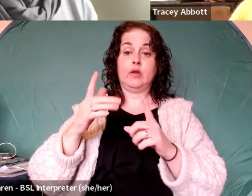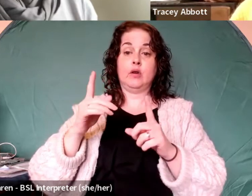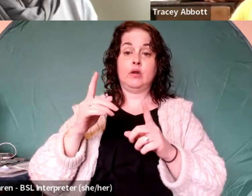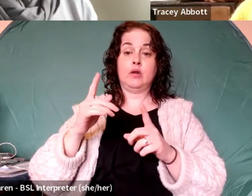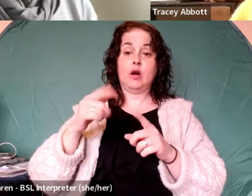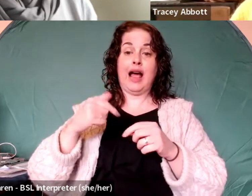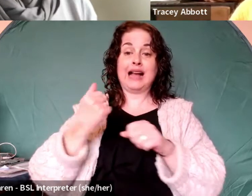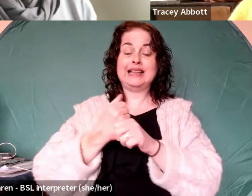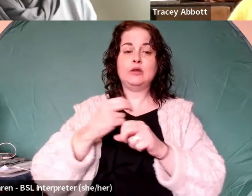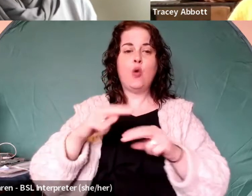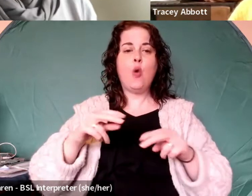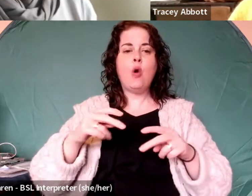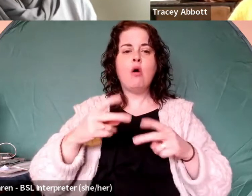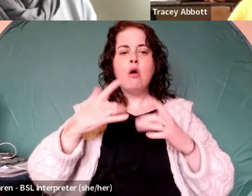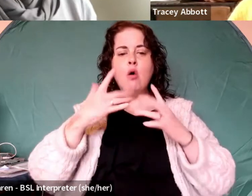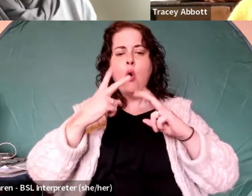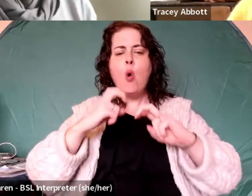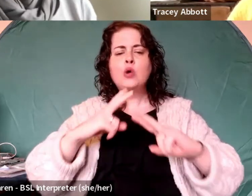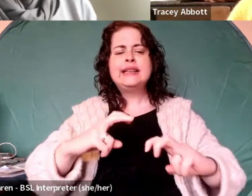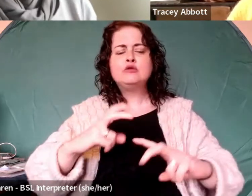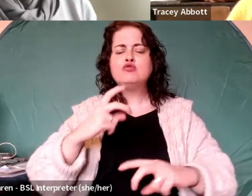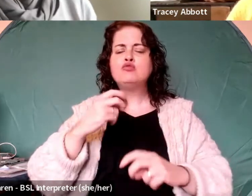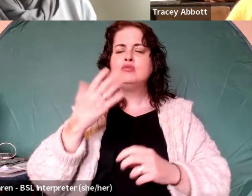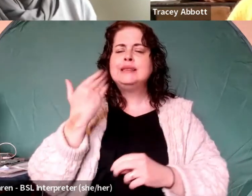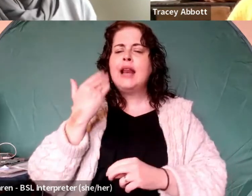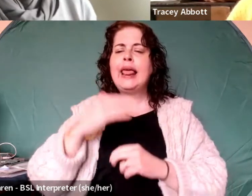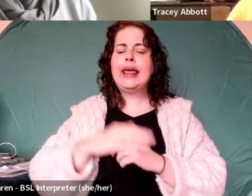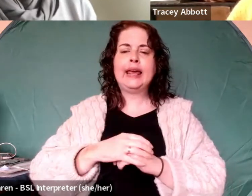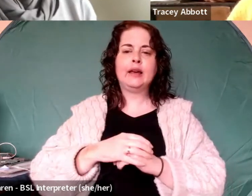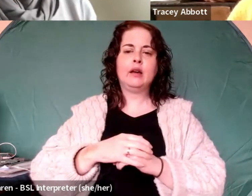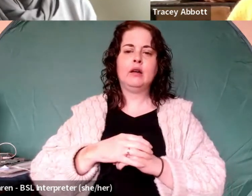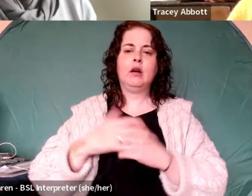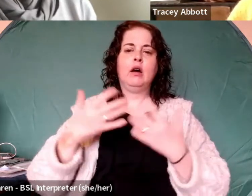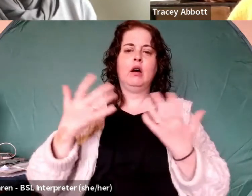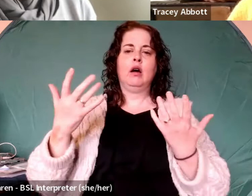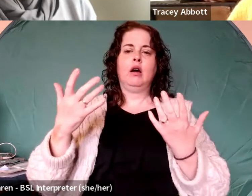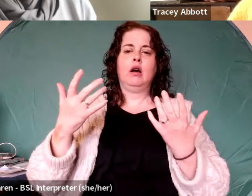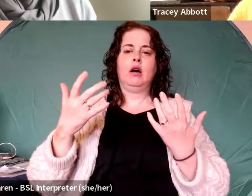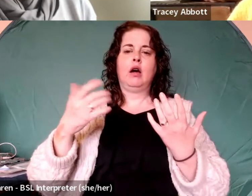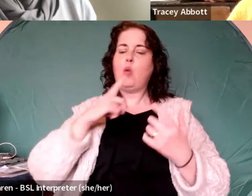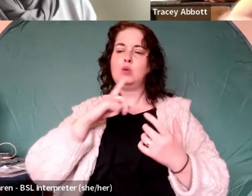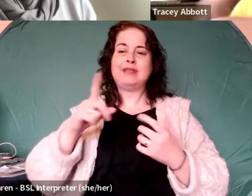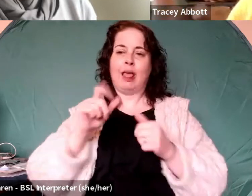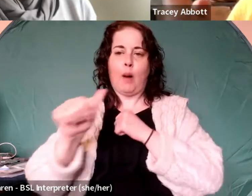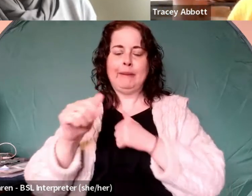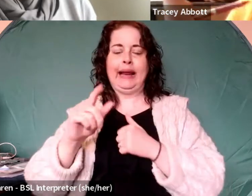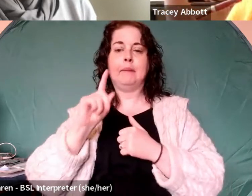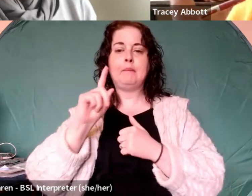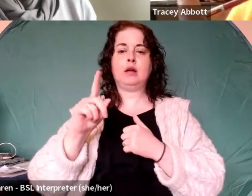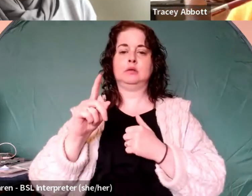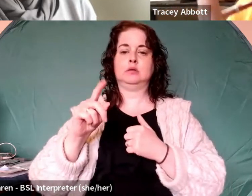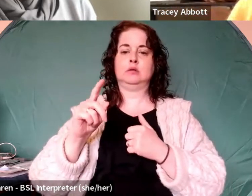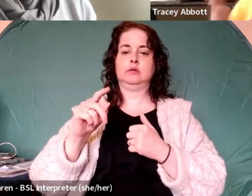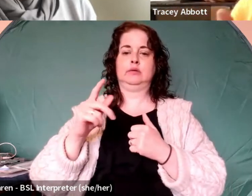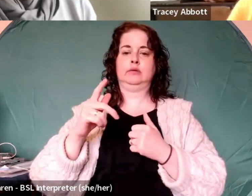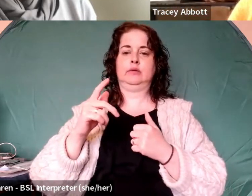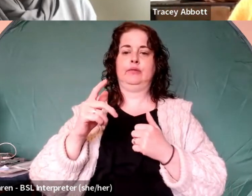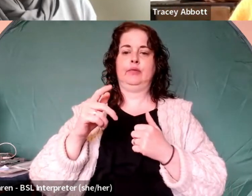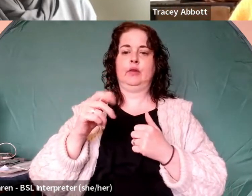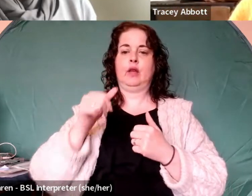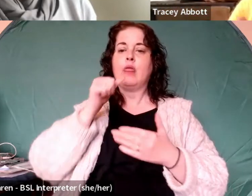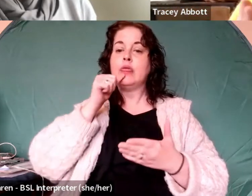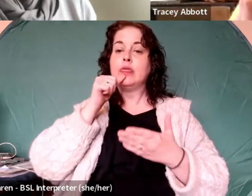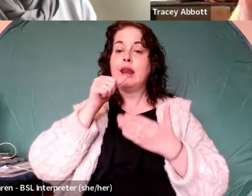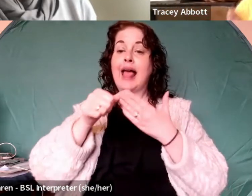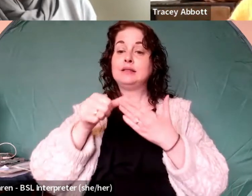do an audit recently, and oh my God, I obviously won't say who the company was, but the letter that they